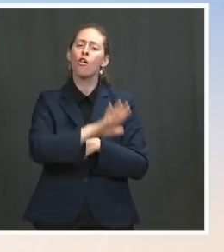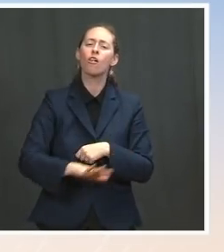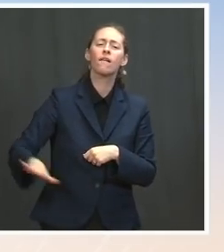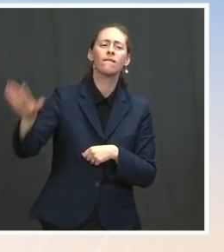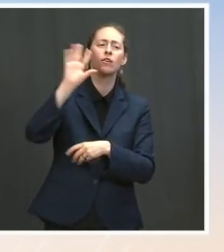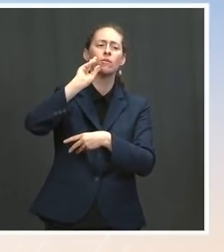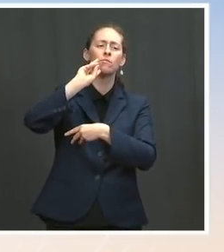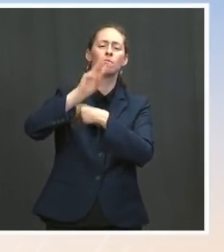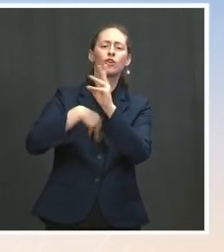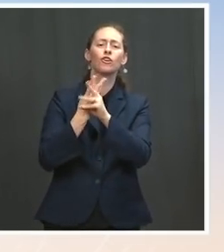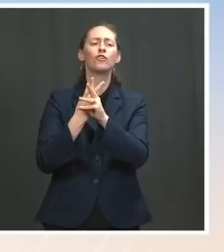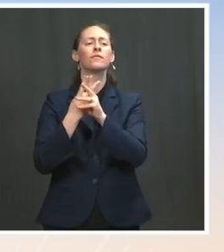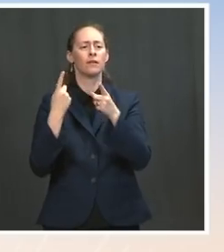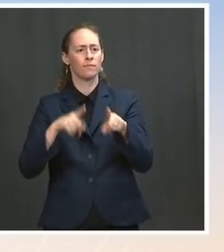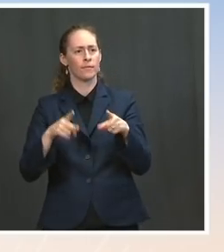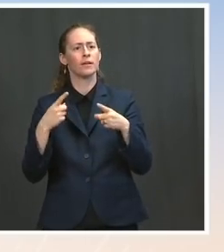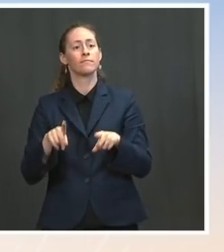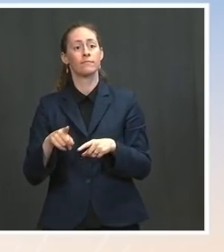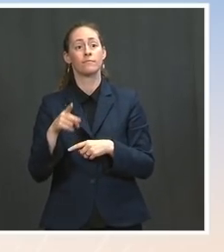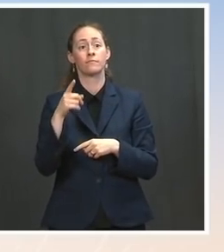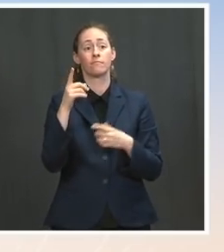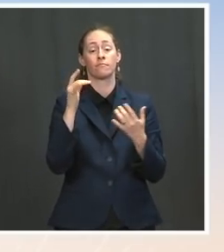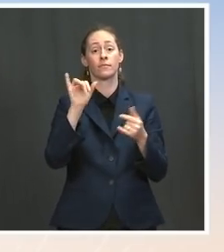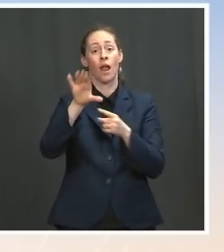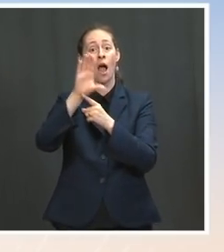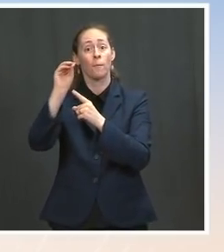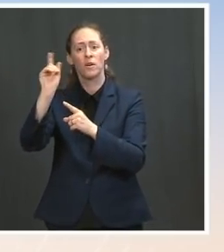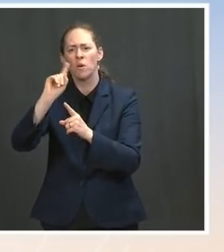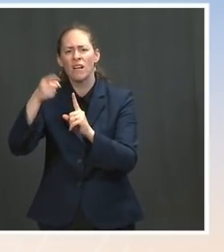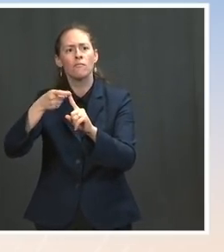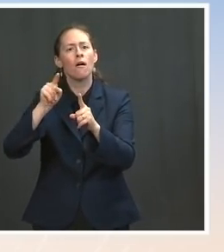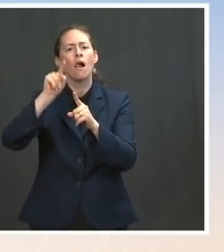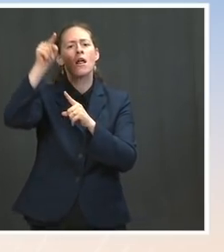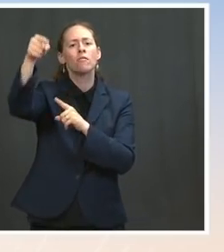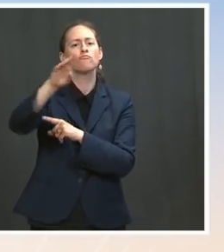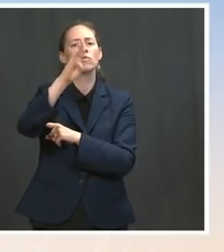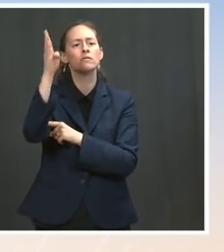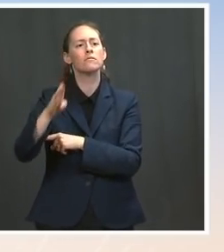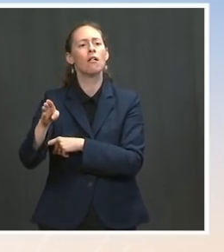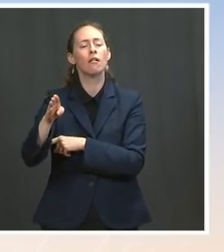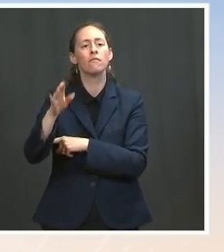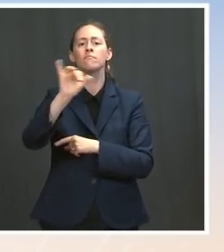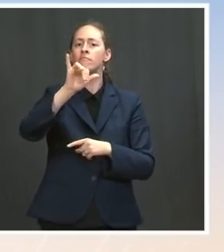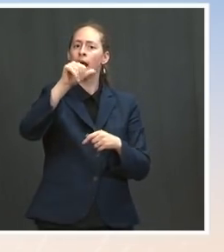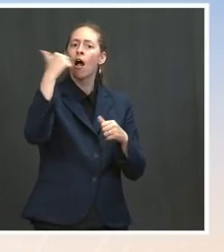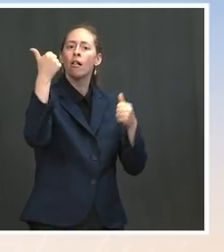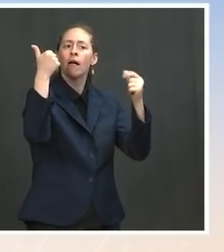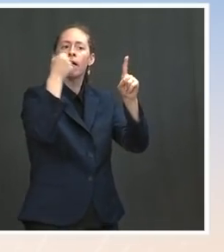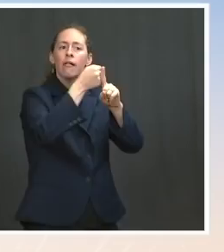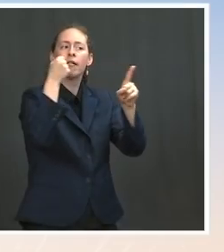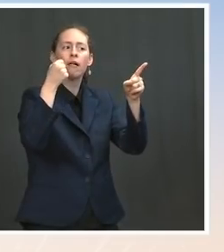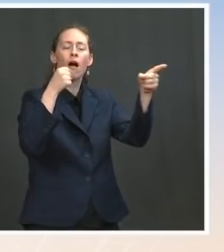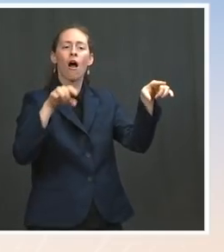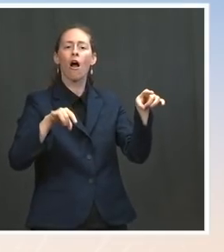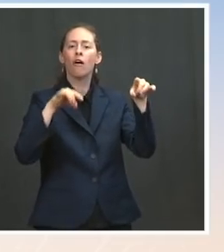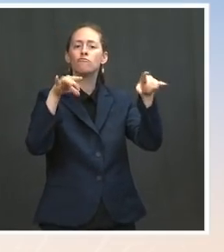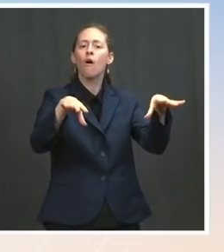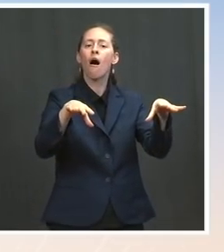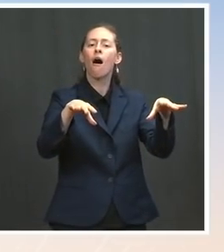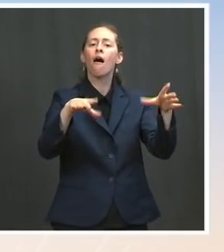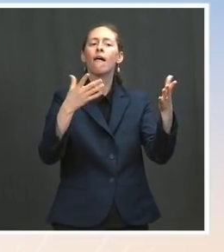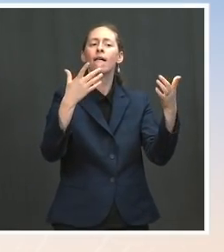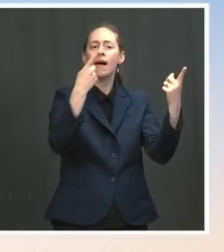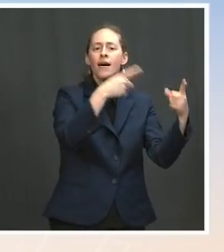was a major, was impacted also by this. Expanding cryptocurrency analysis. Obviously, this has been